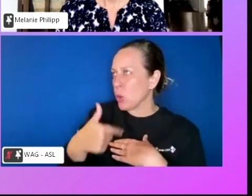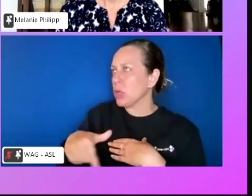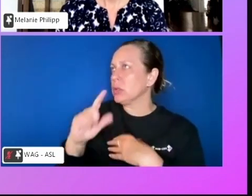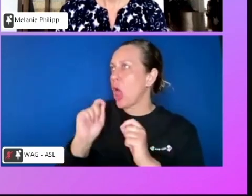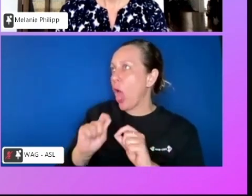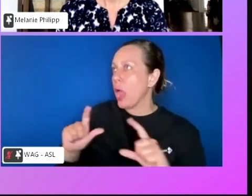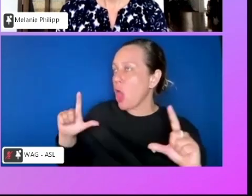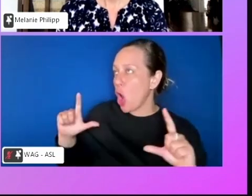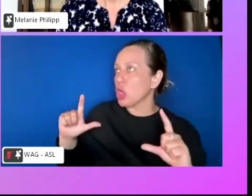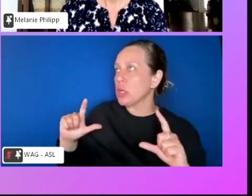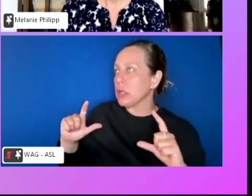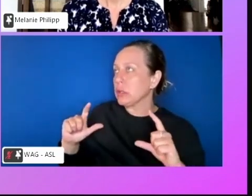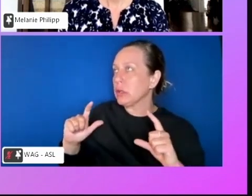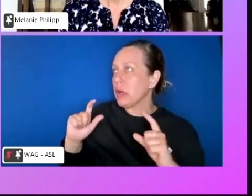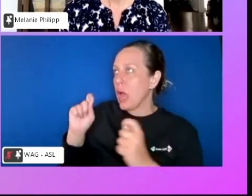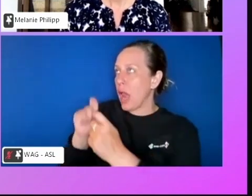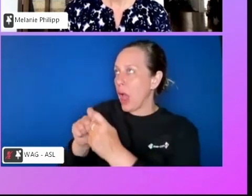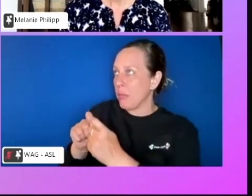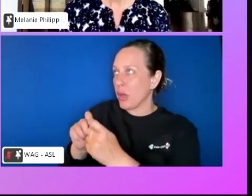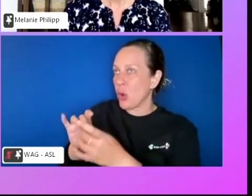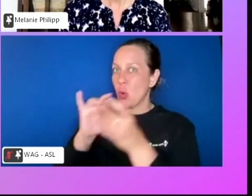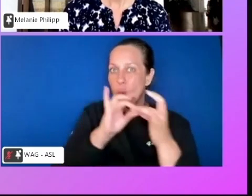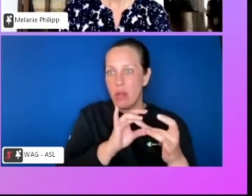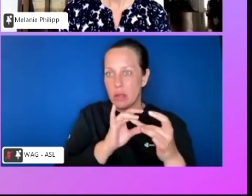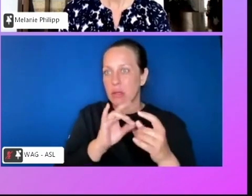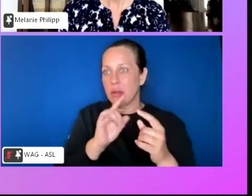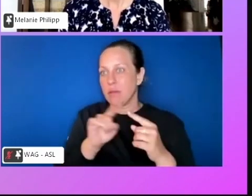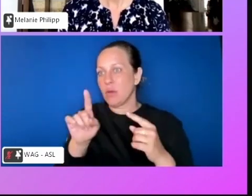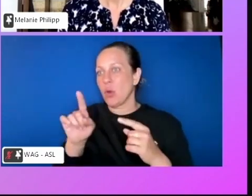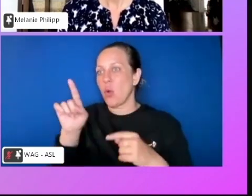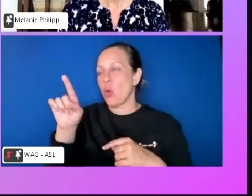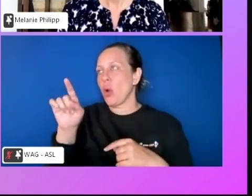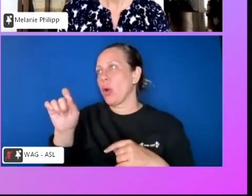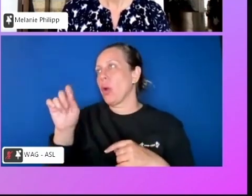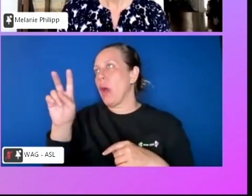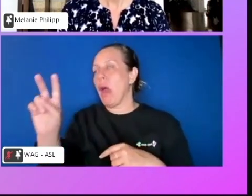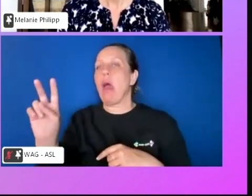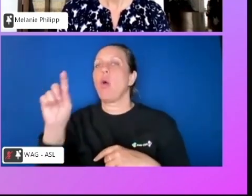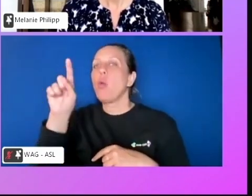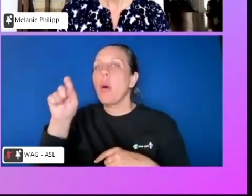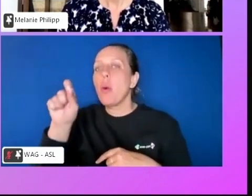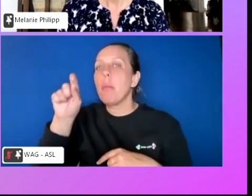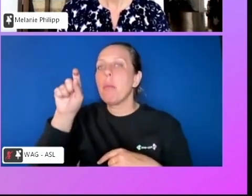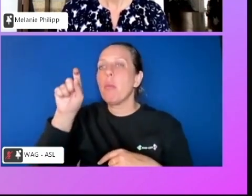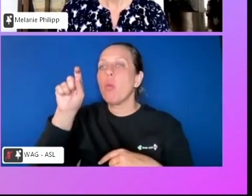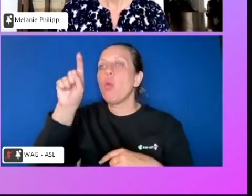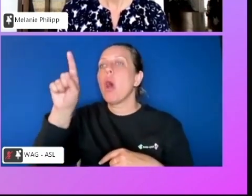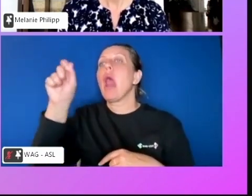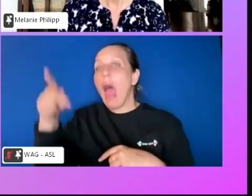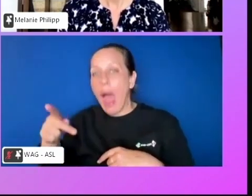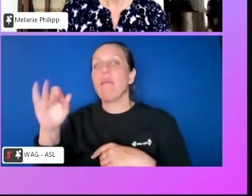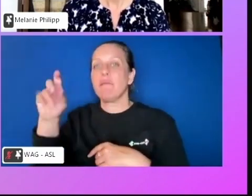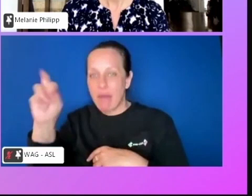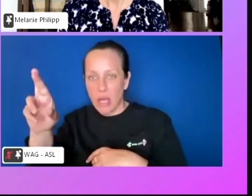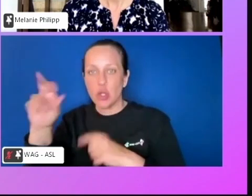element relative to the adjacent element, say a 1.5 factor of enlarging a button upon focus, will that be